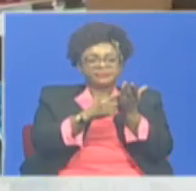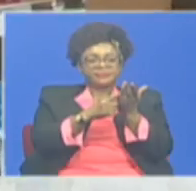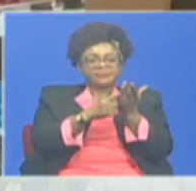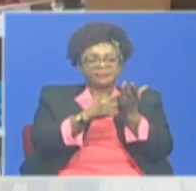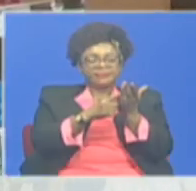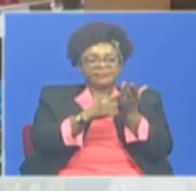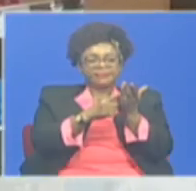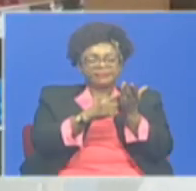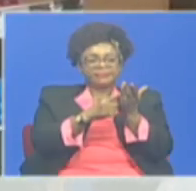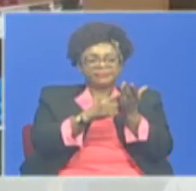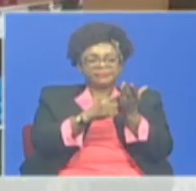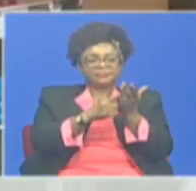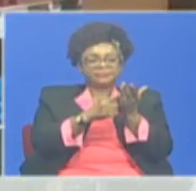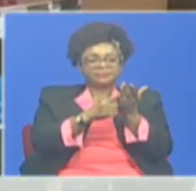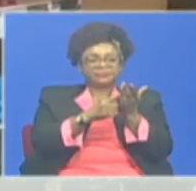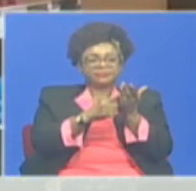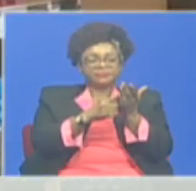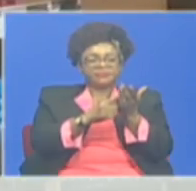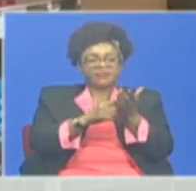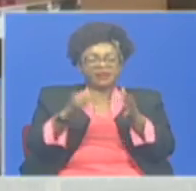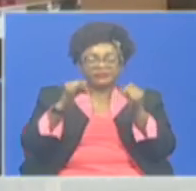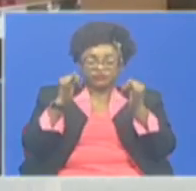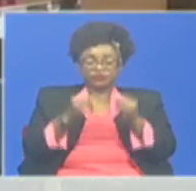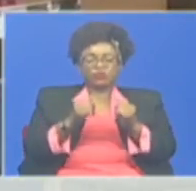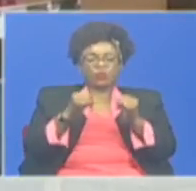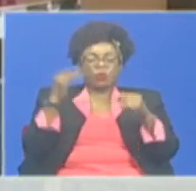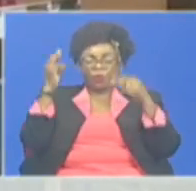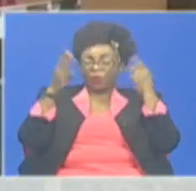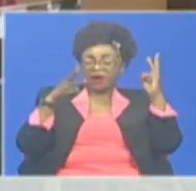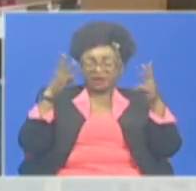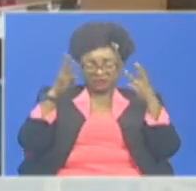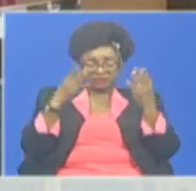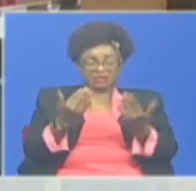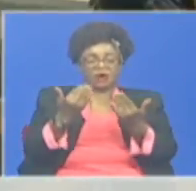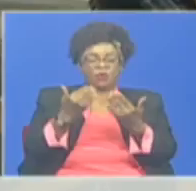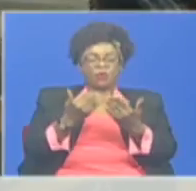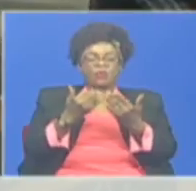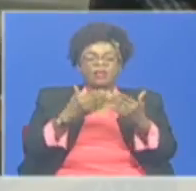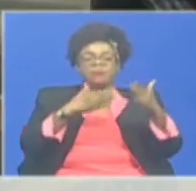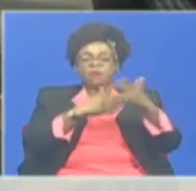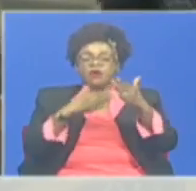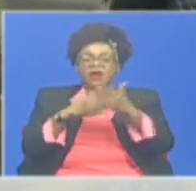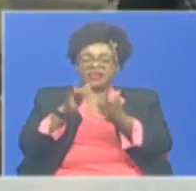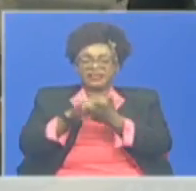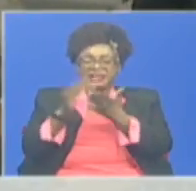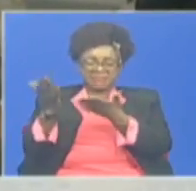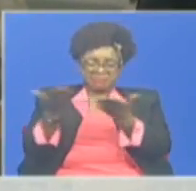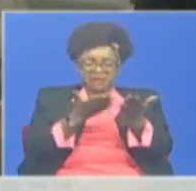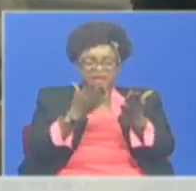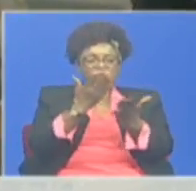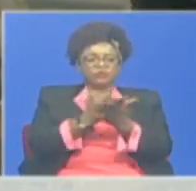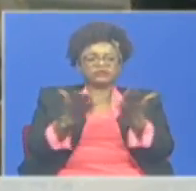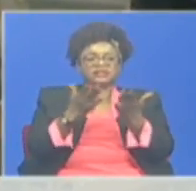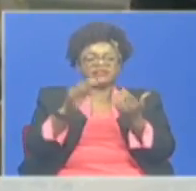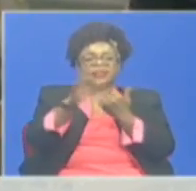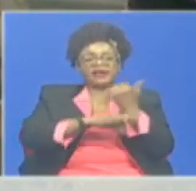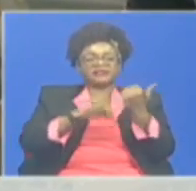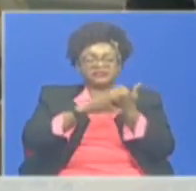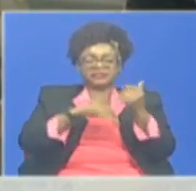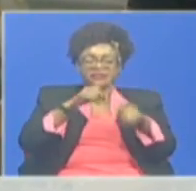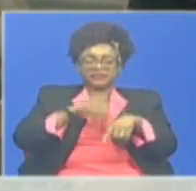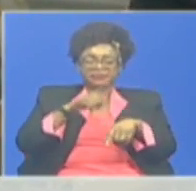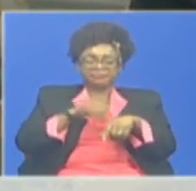For Uganda, the new worry now is the borders that are bringing in the much-needed goods into the country. After a 2-week lockdown, which has now